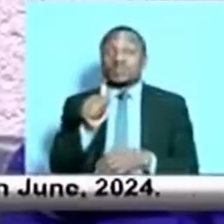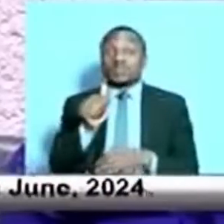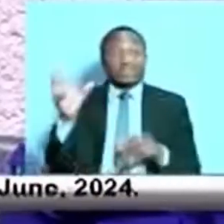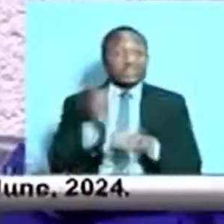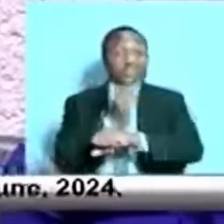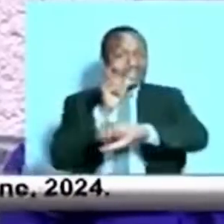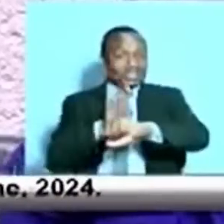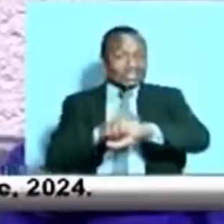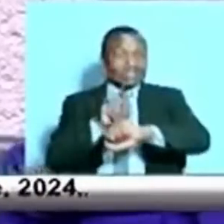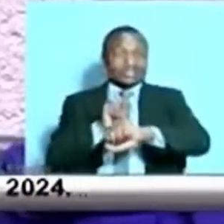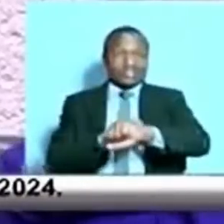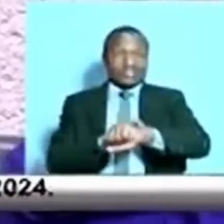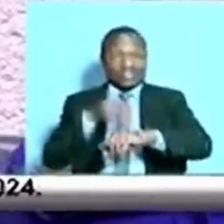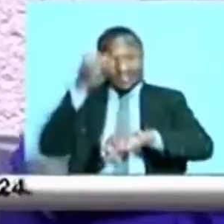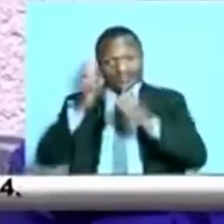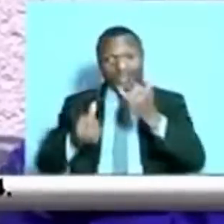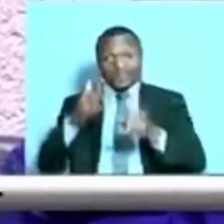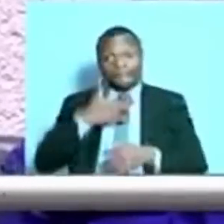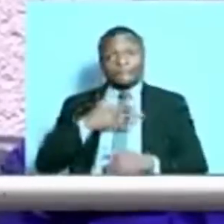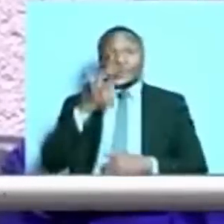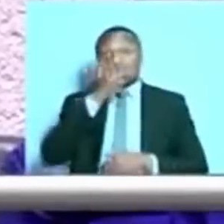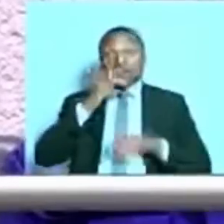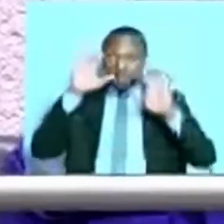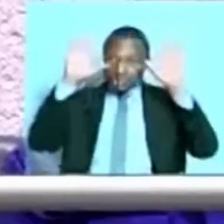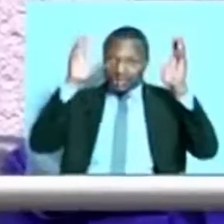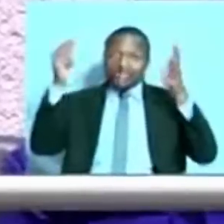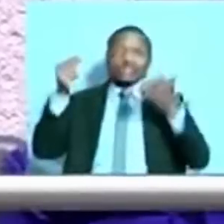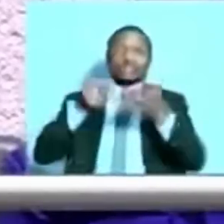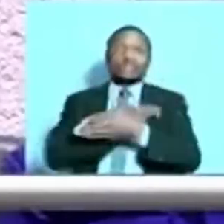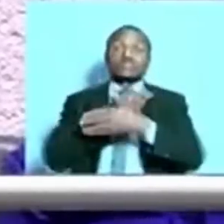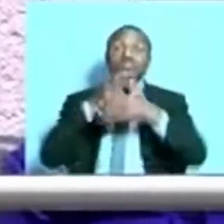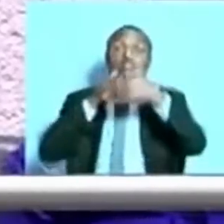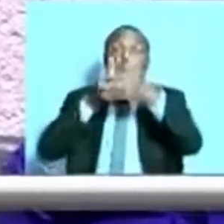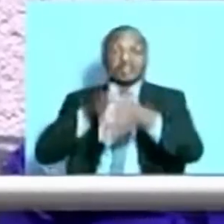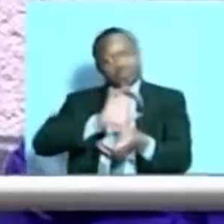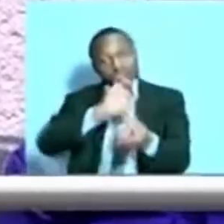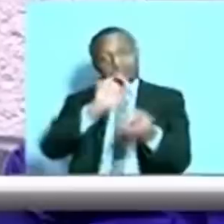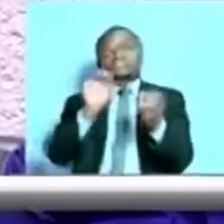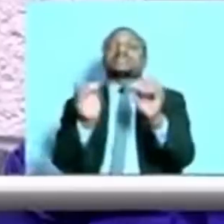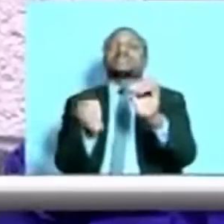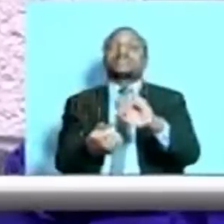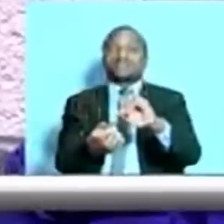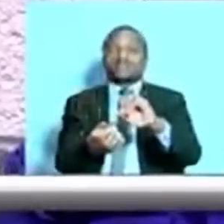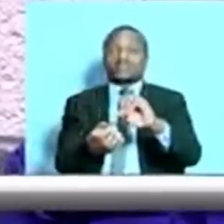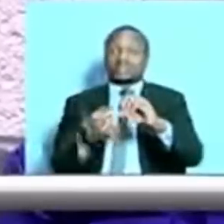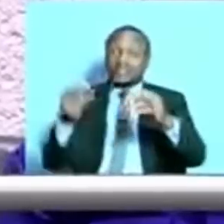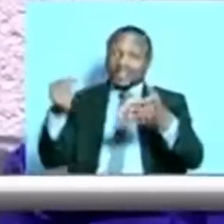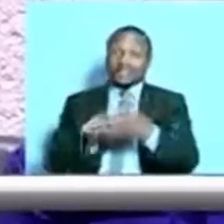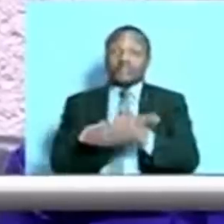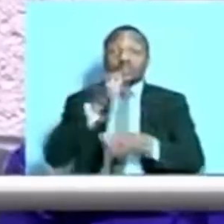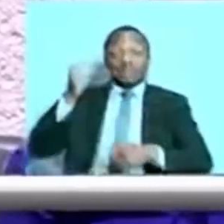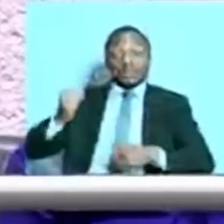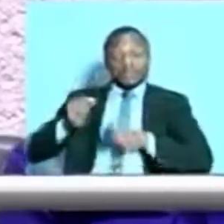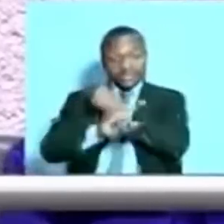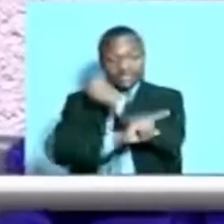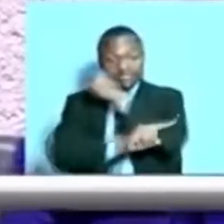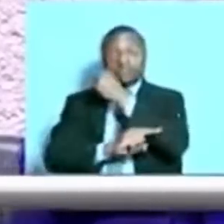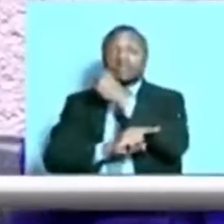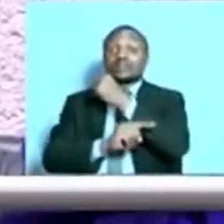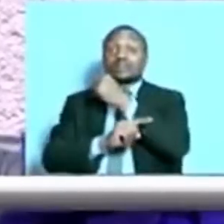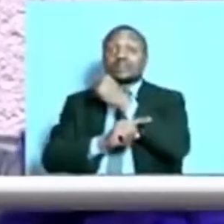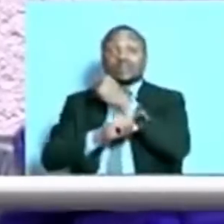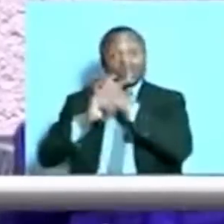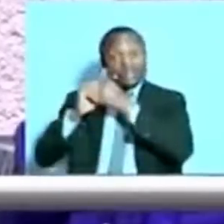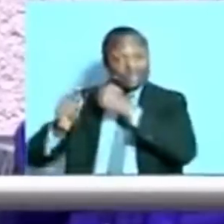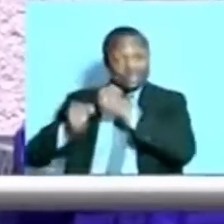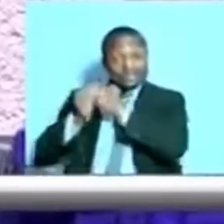time, as I end my speech, to congratulate the new leader of the opposition and the new whip from the